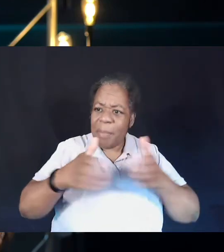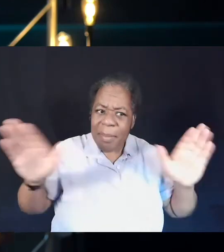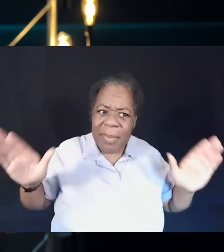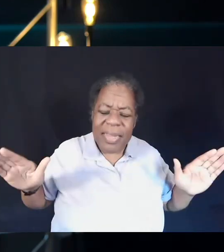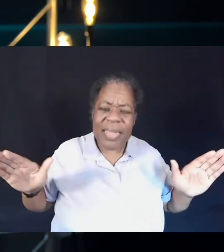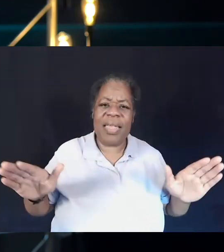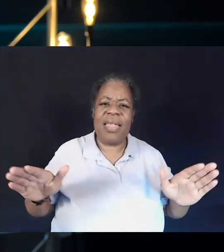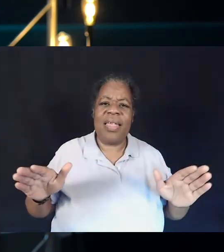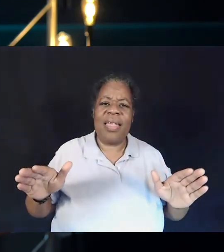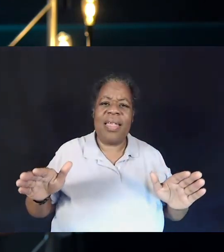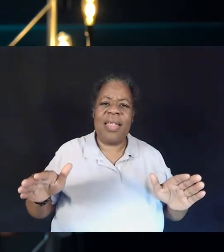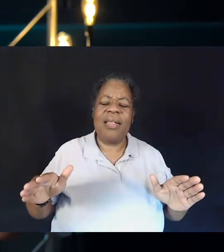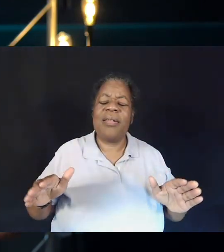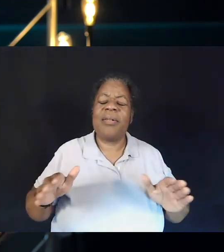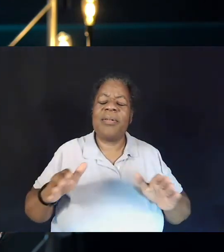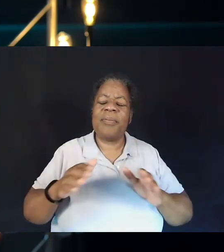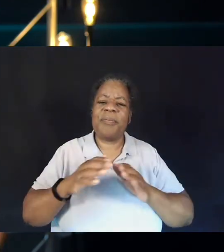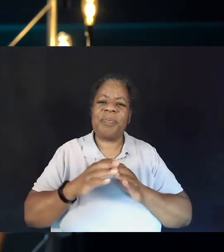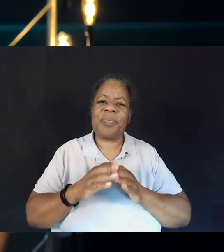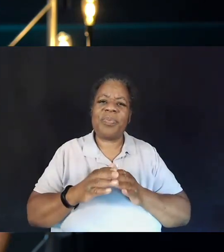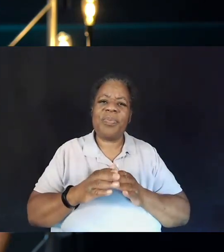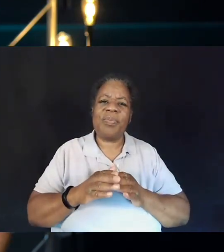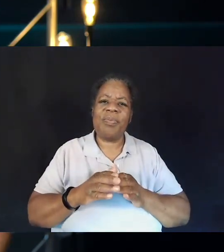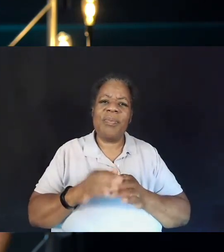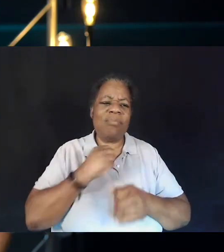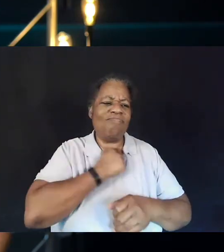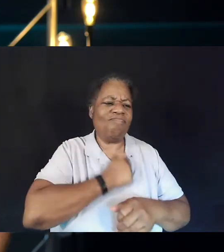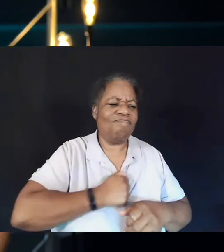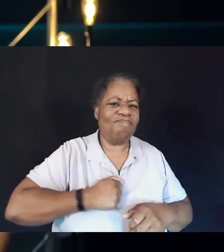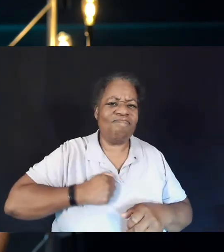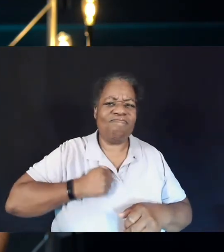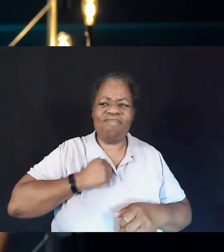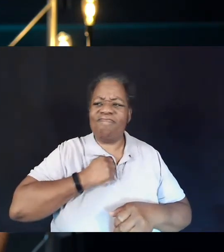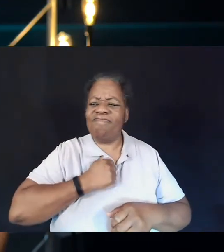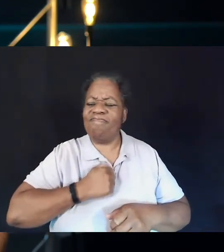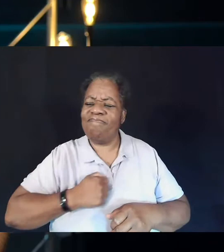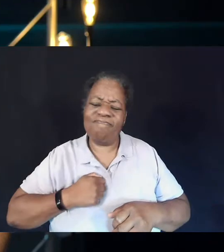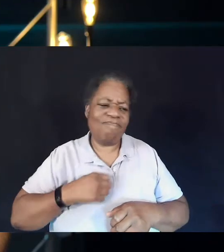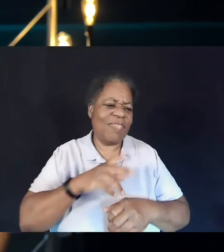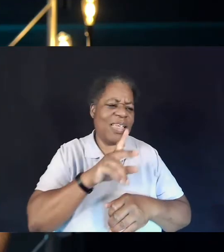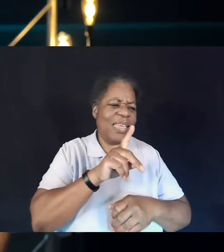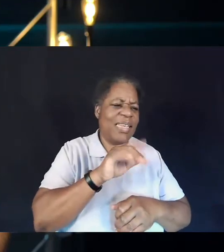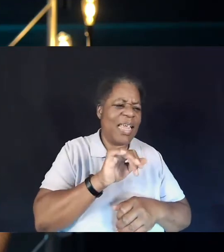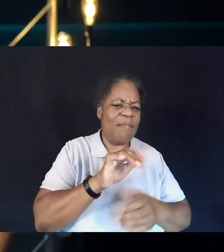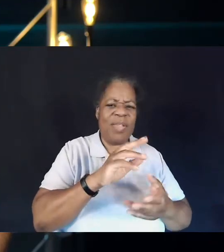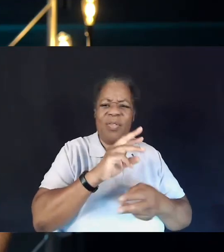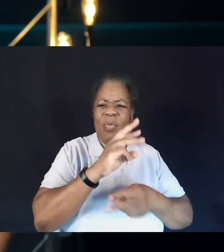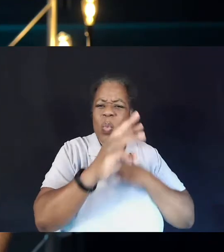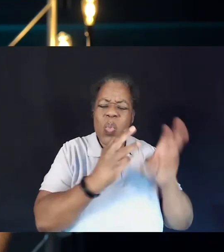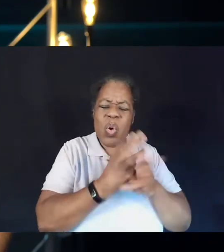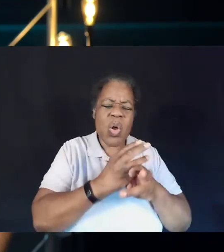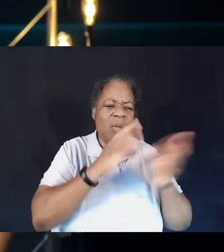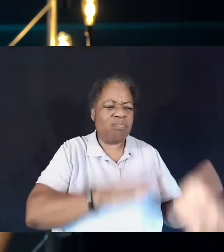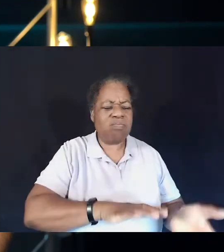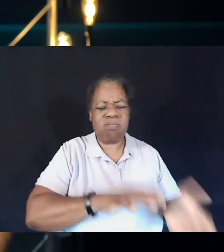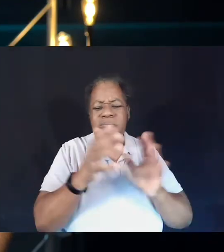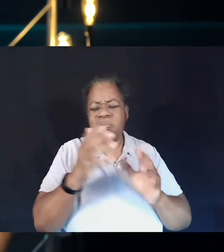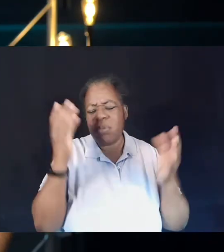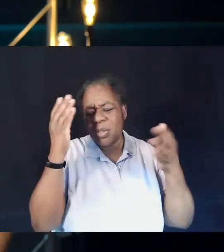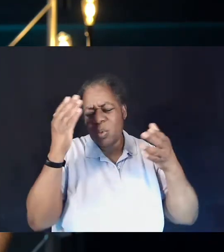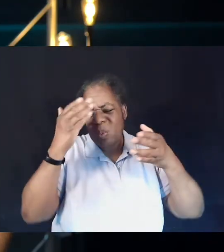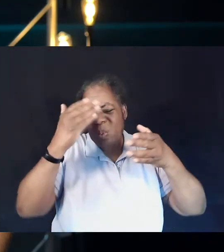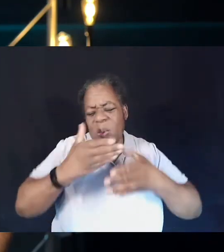And it's not just an outward apology. David's whole world is upended at this moment. He goes through one of the darkest seasons of his